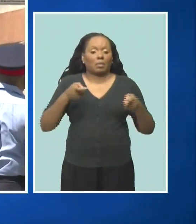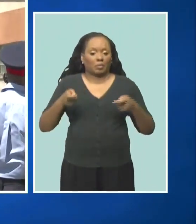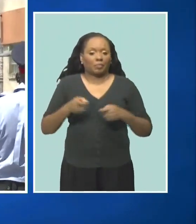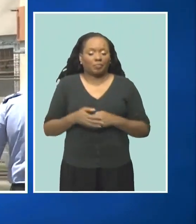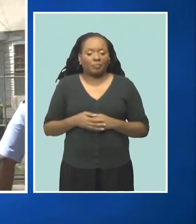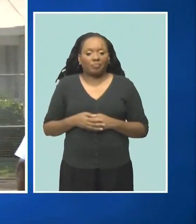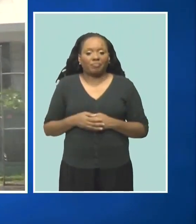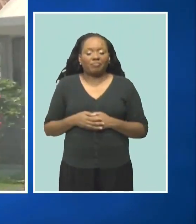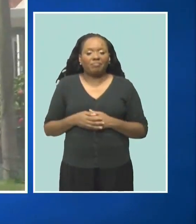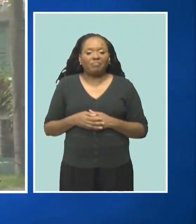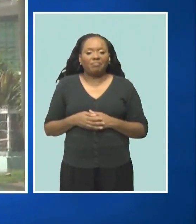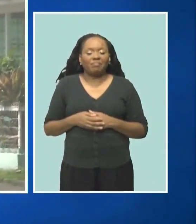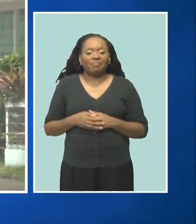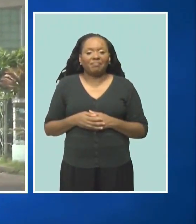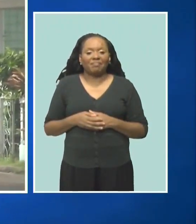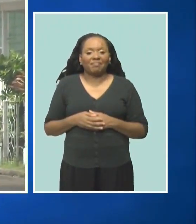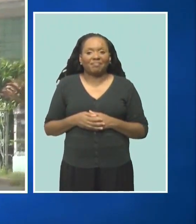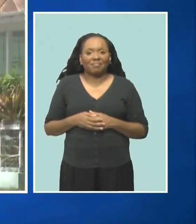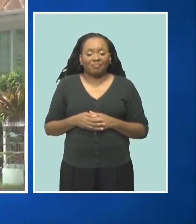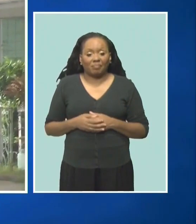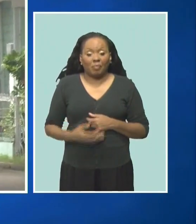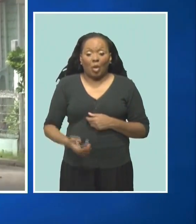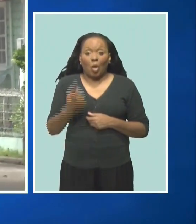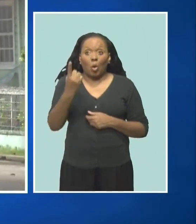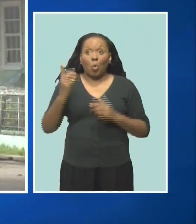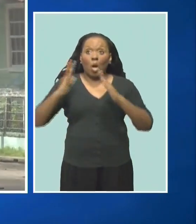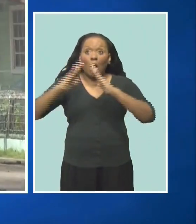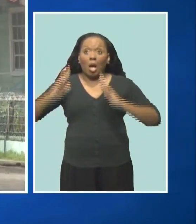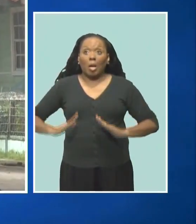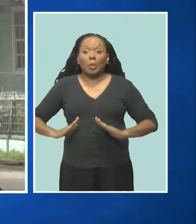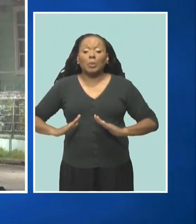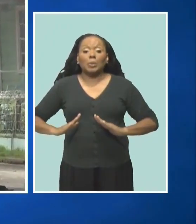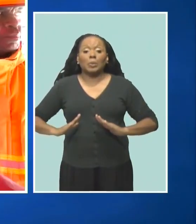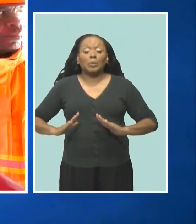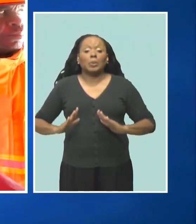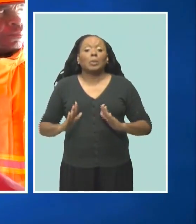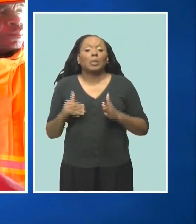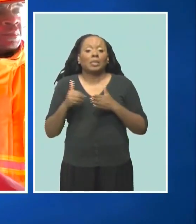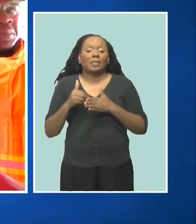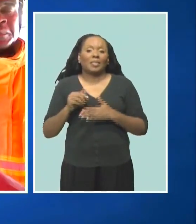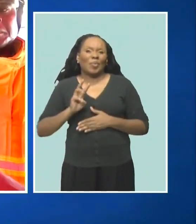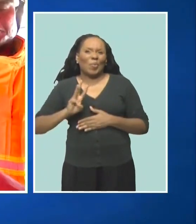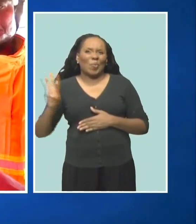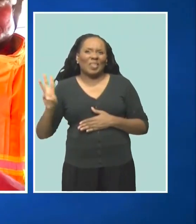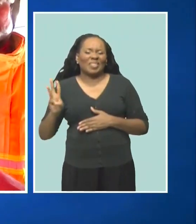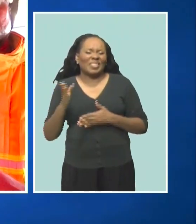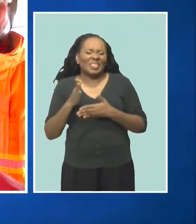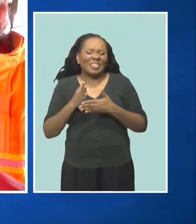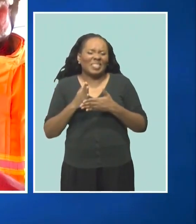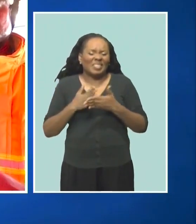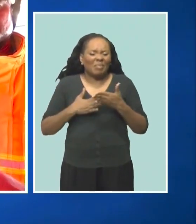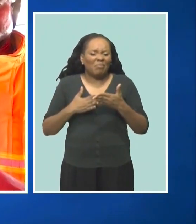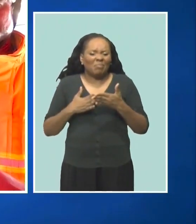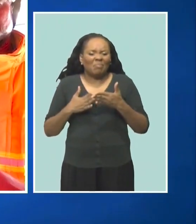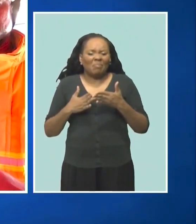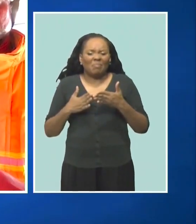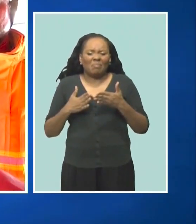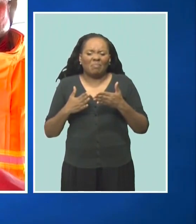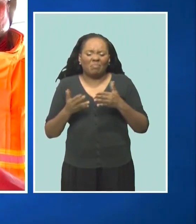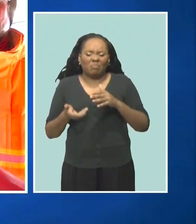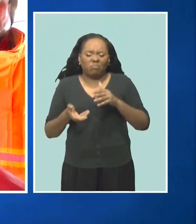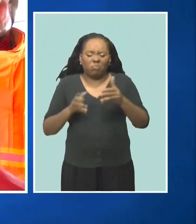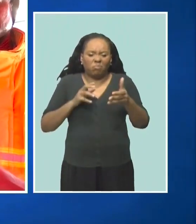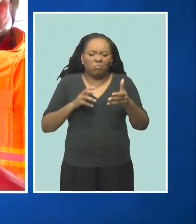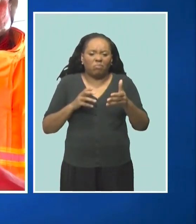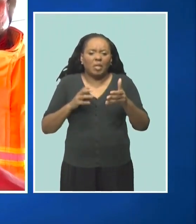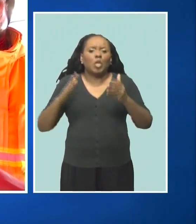one exposure, a house to the western side of the structure. It had some minor damage in the roof. It was spotted